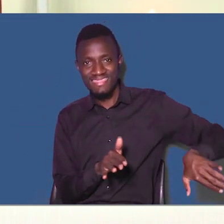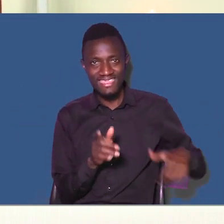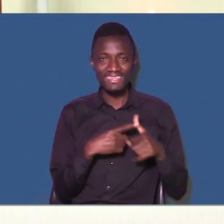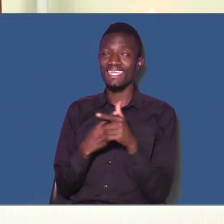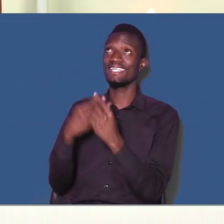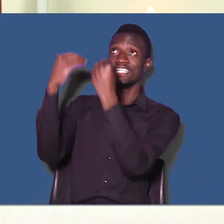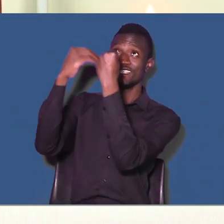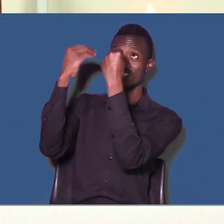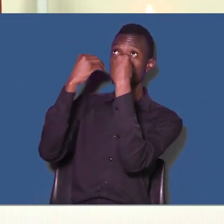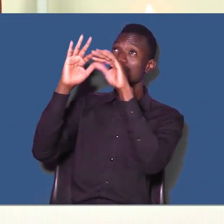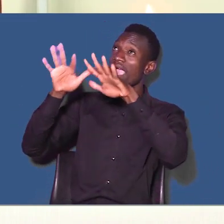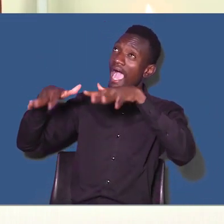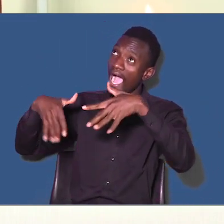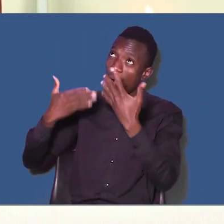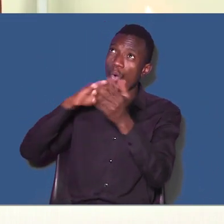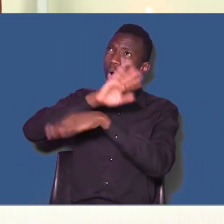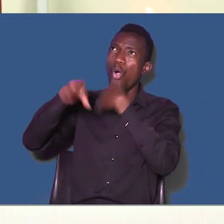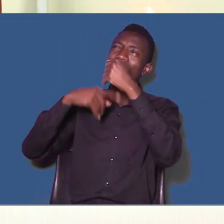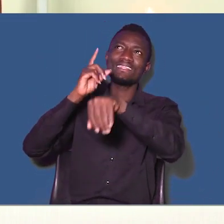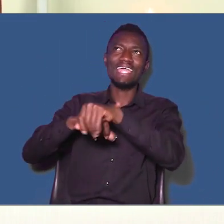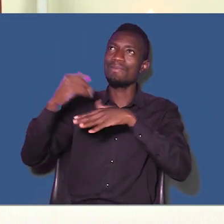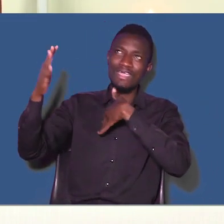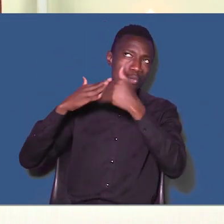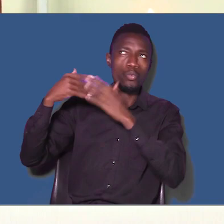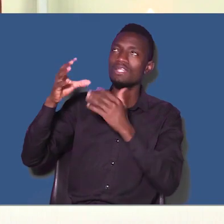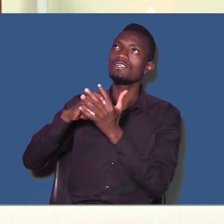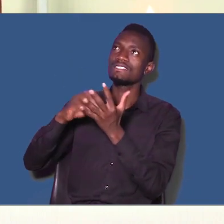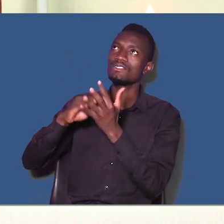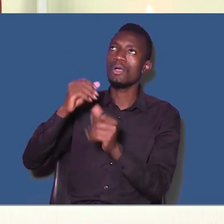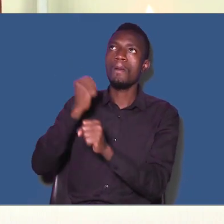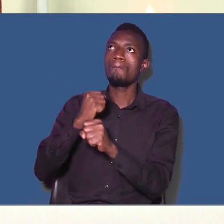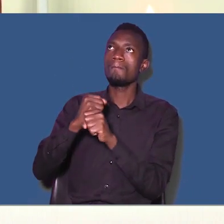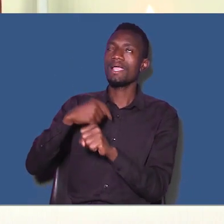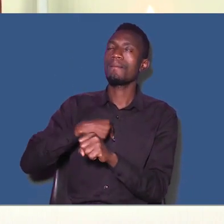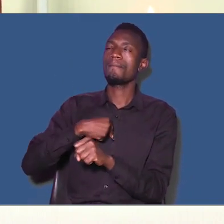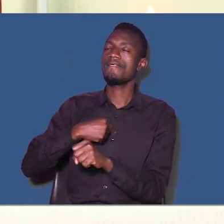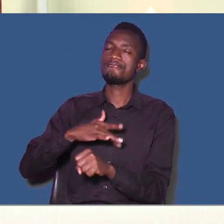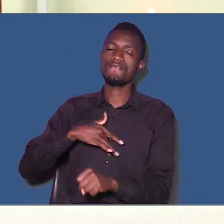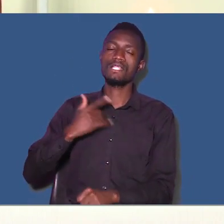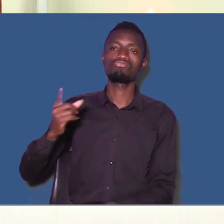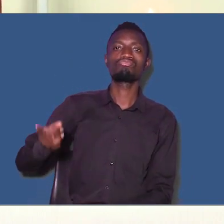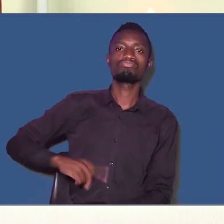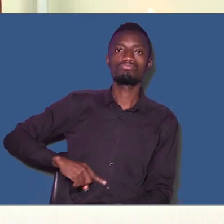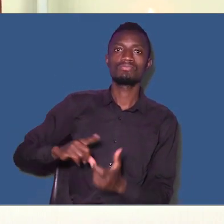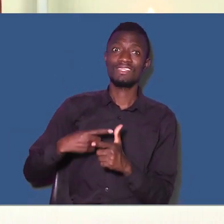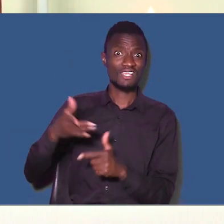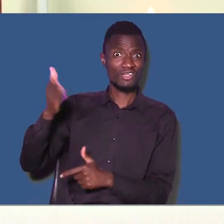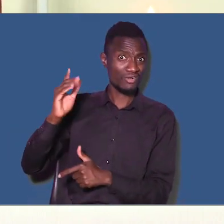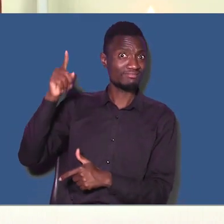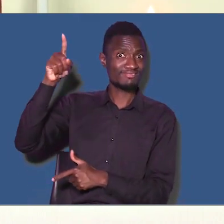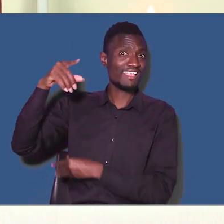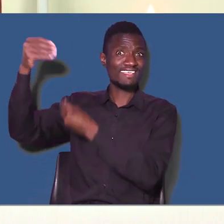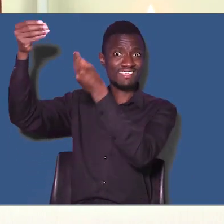in every circumstance. And he will supply all your needs, not all you want, but the Bible